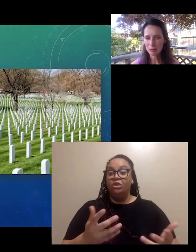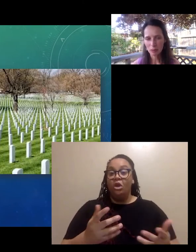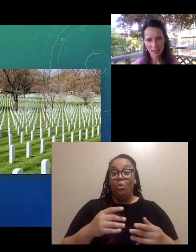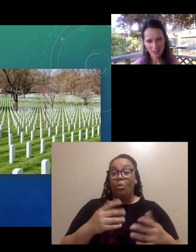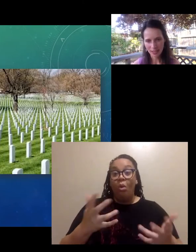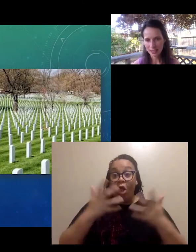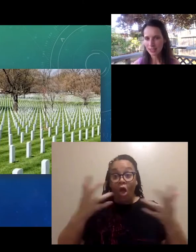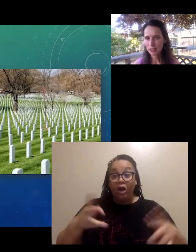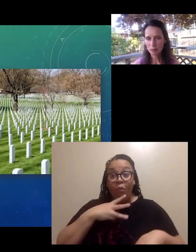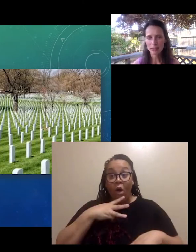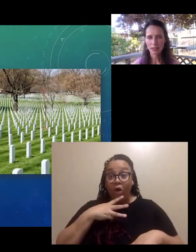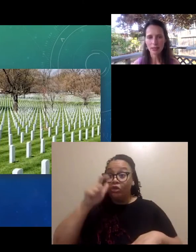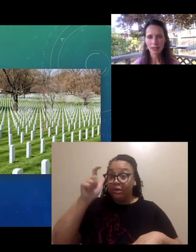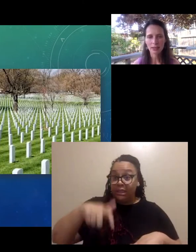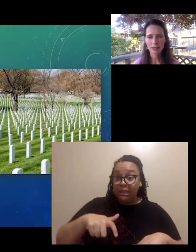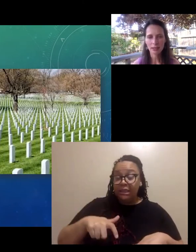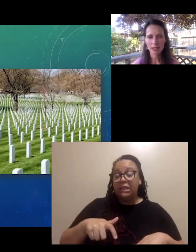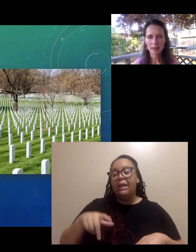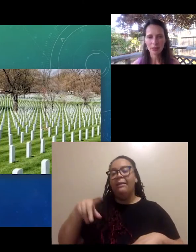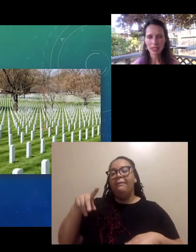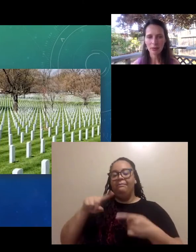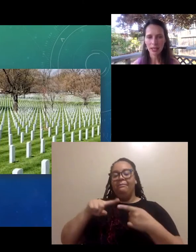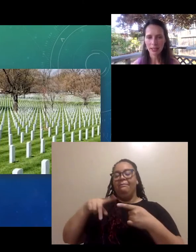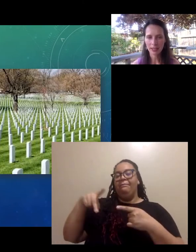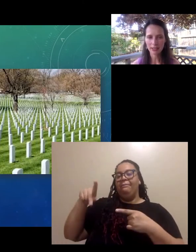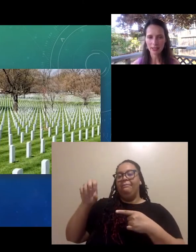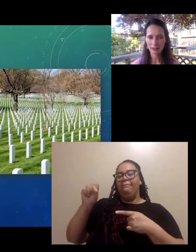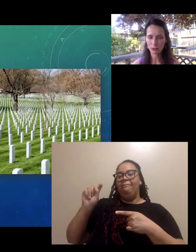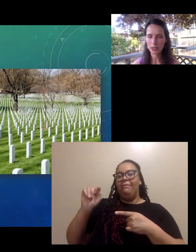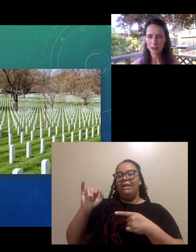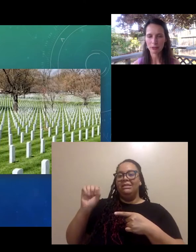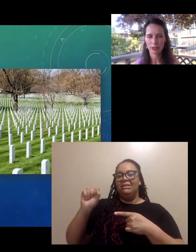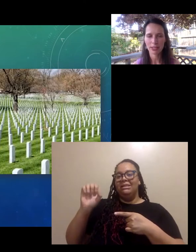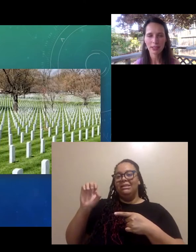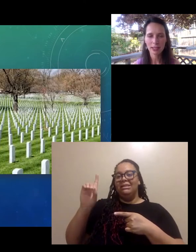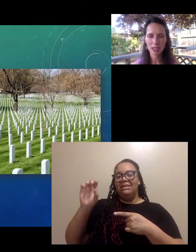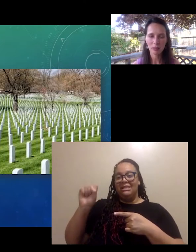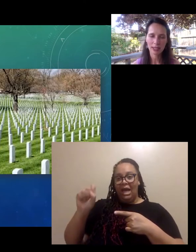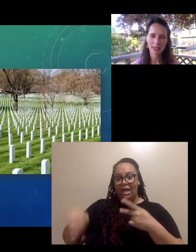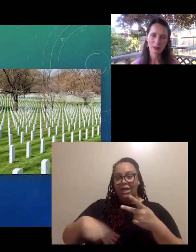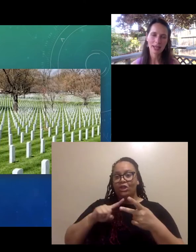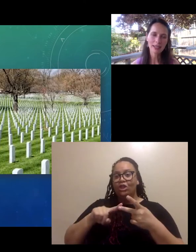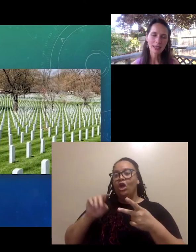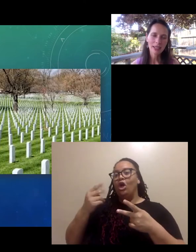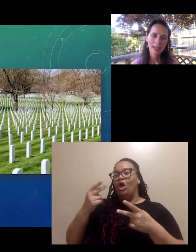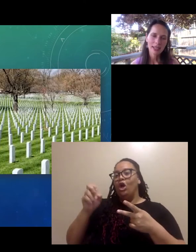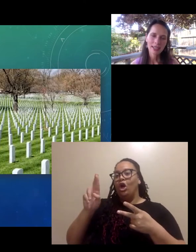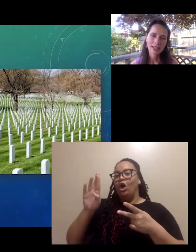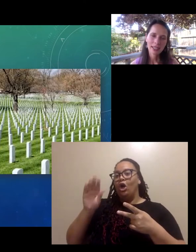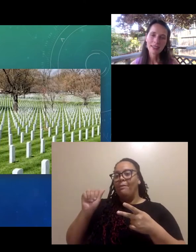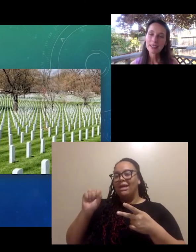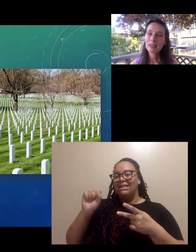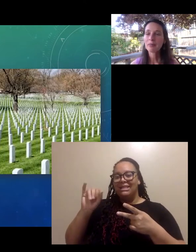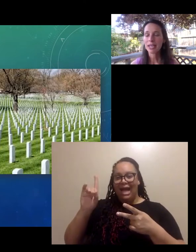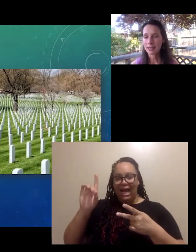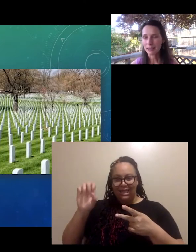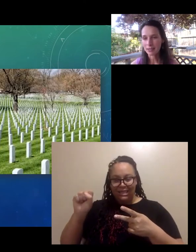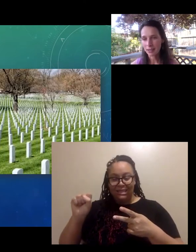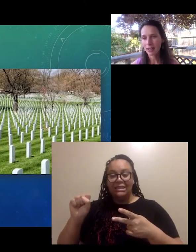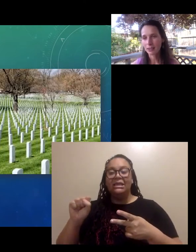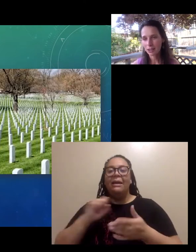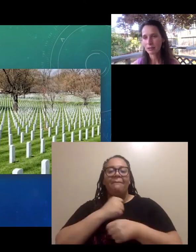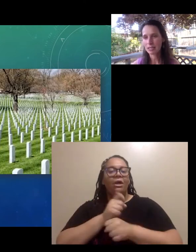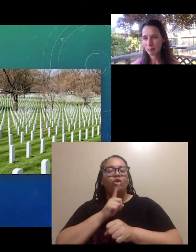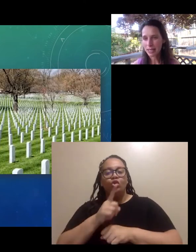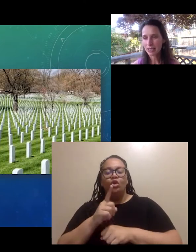oftentimes pesticides and herbicides to, um, keep that grass weed free and keep pests away. And, and, then the maintenance,